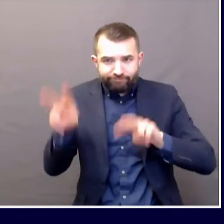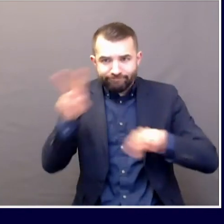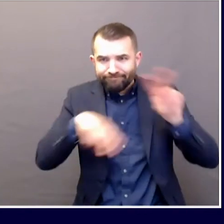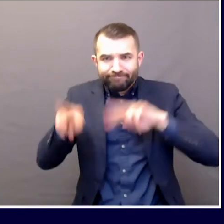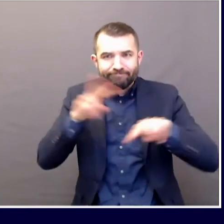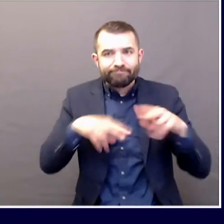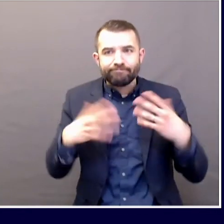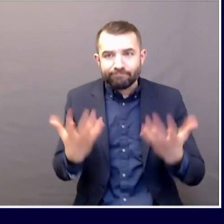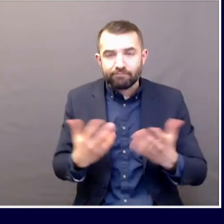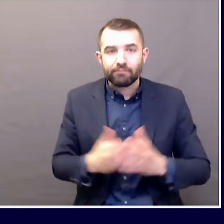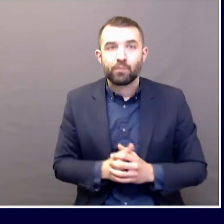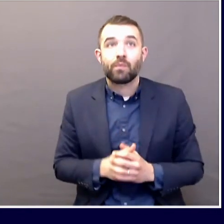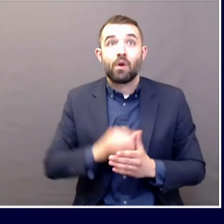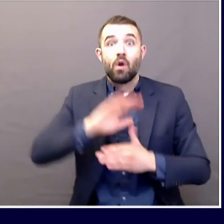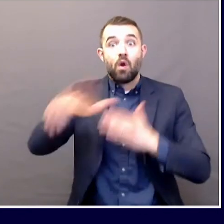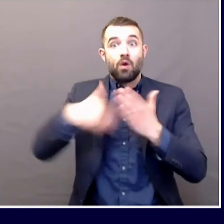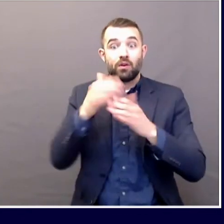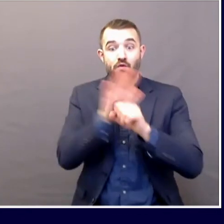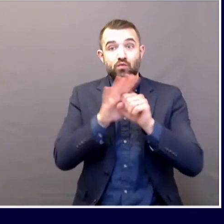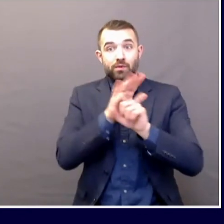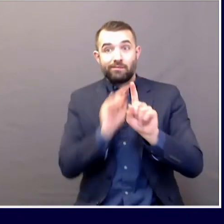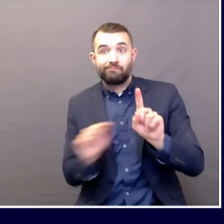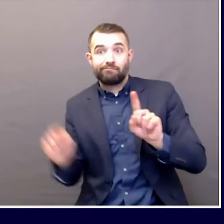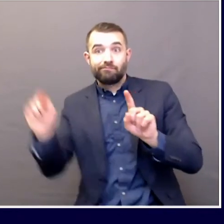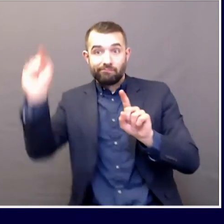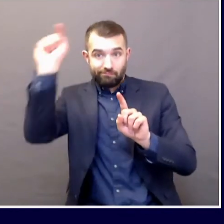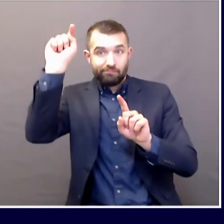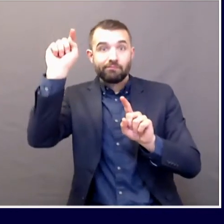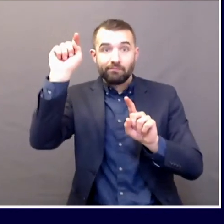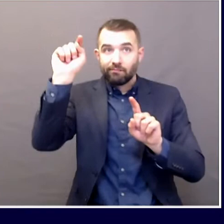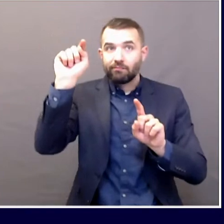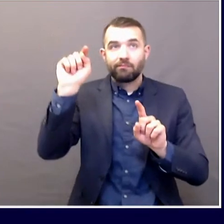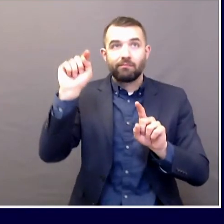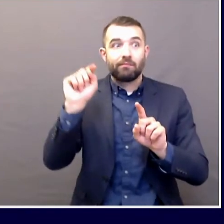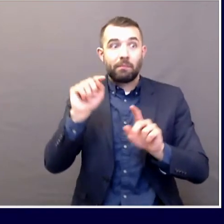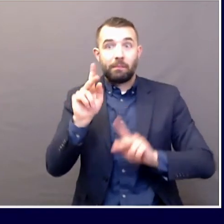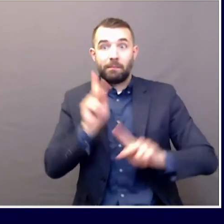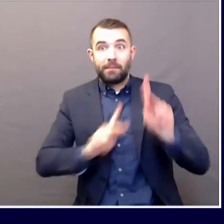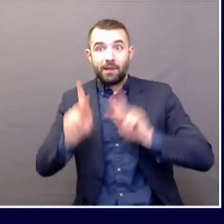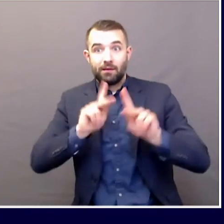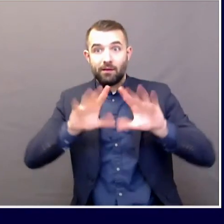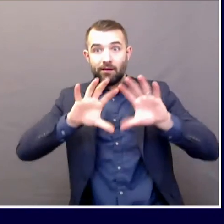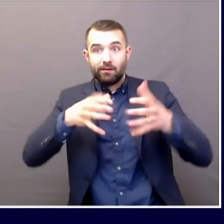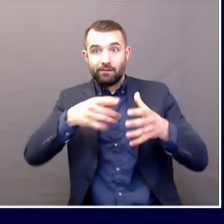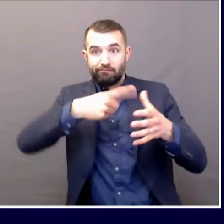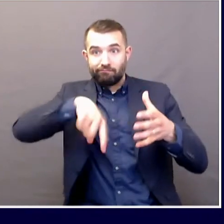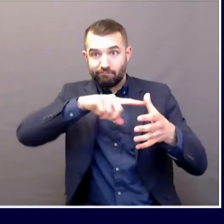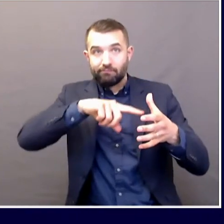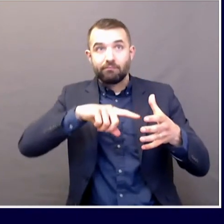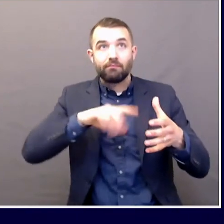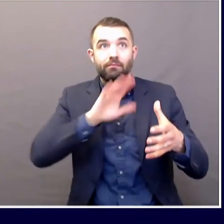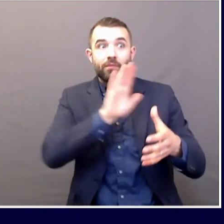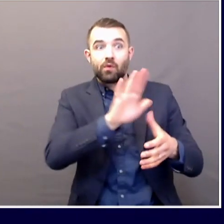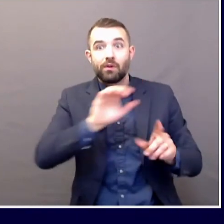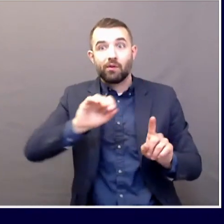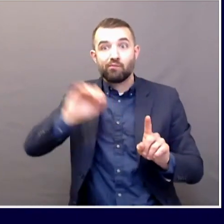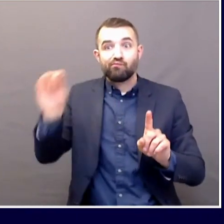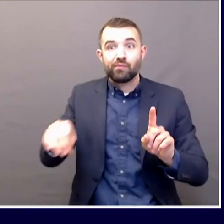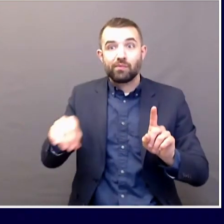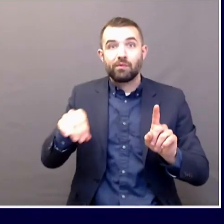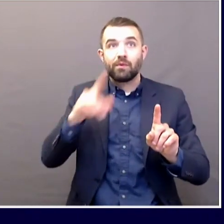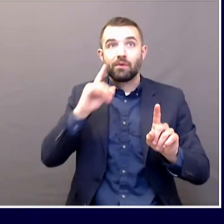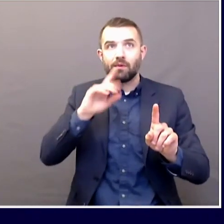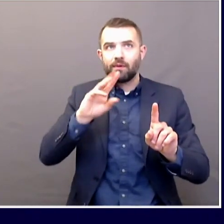what percentage at present of the population in that county that is age 70 and over, what percentage of